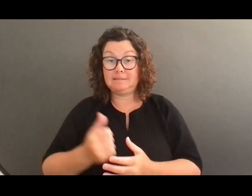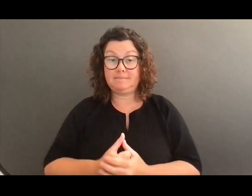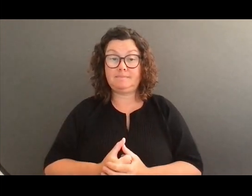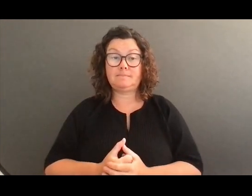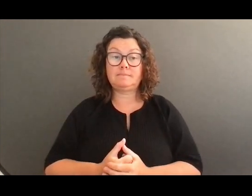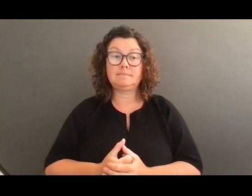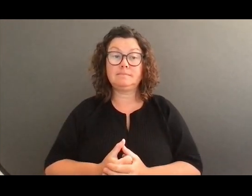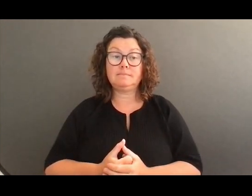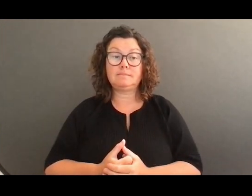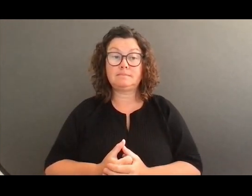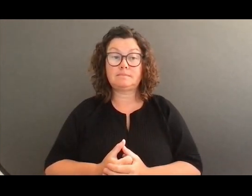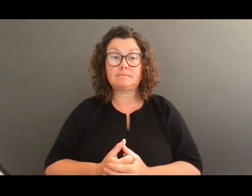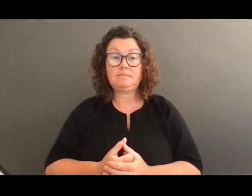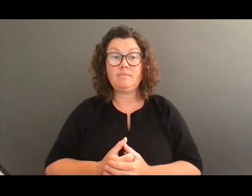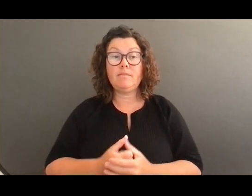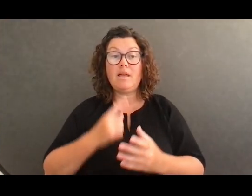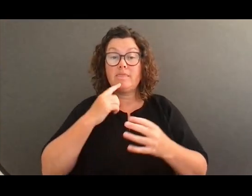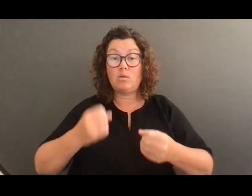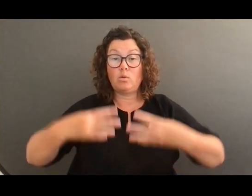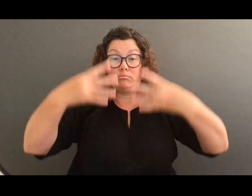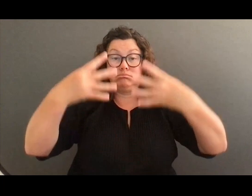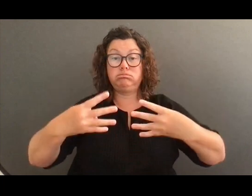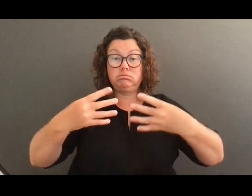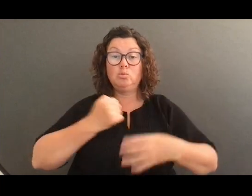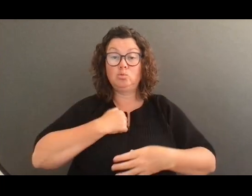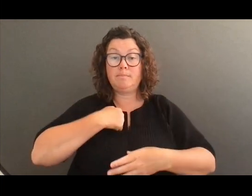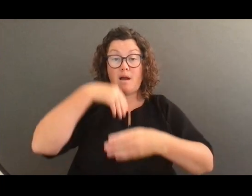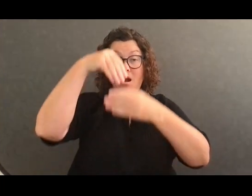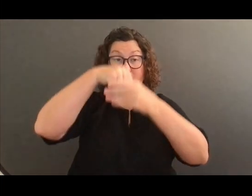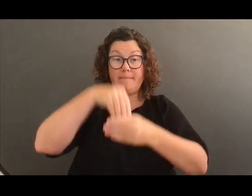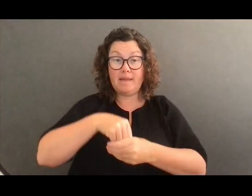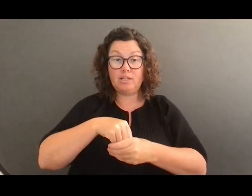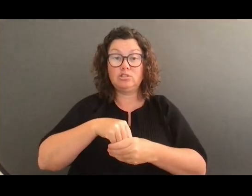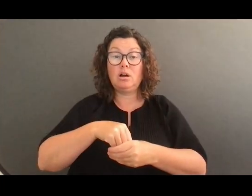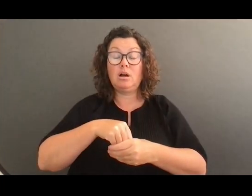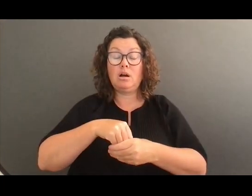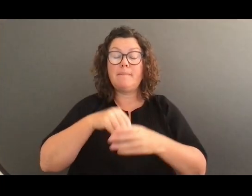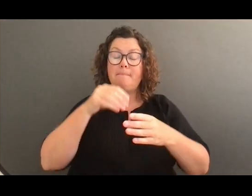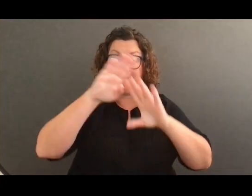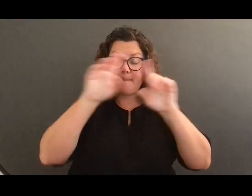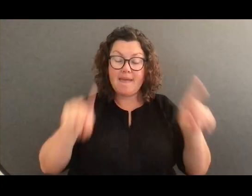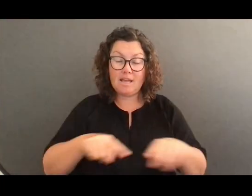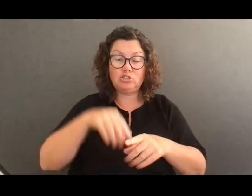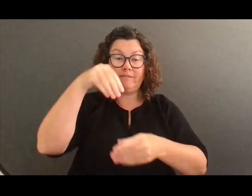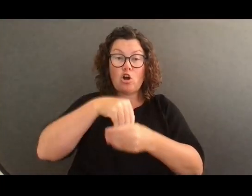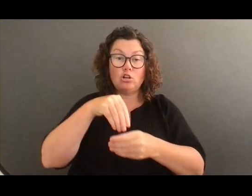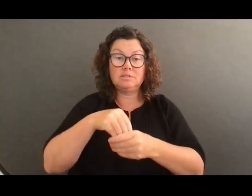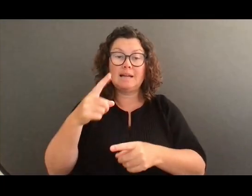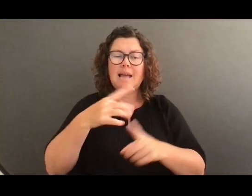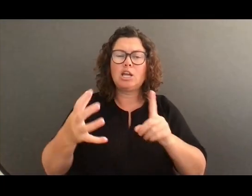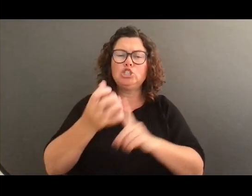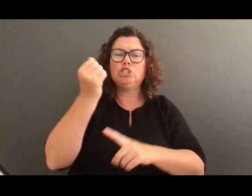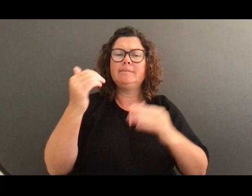So it takes me to my page of content and achievement standards. The achievement standard describes the